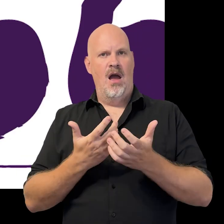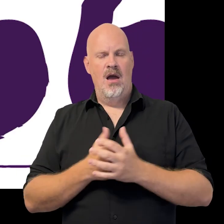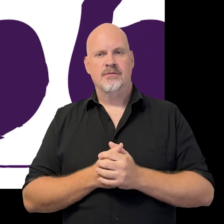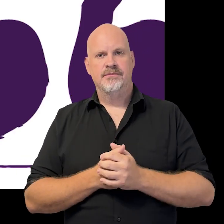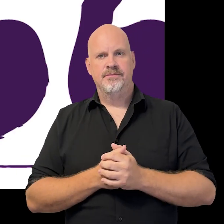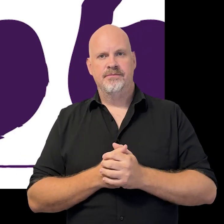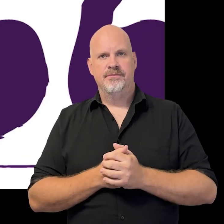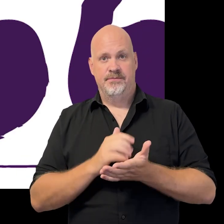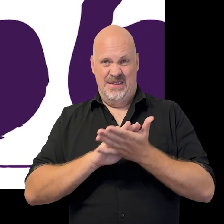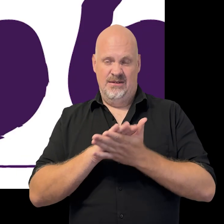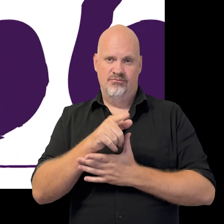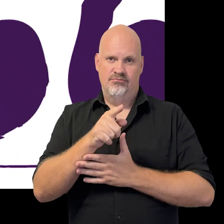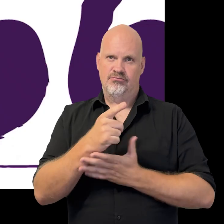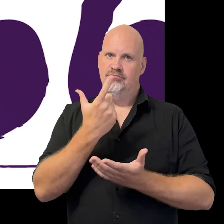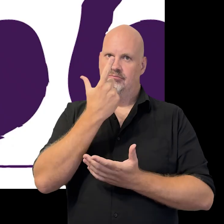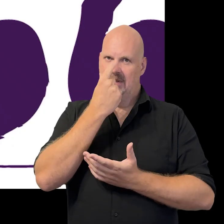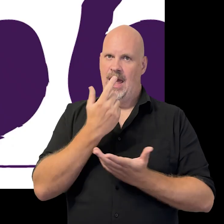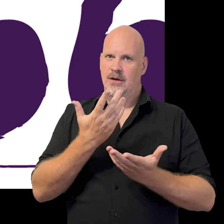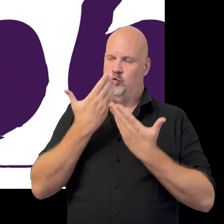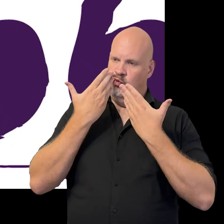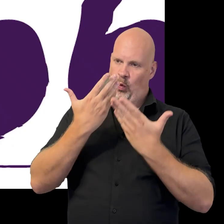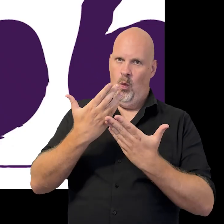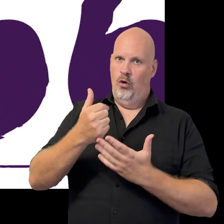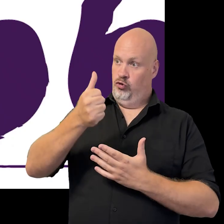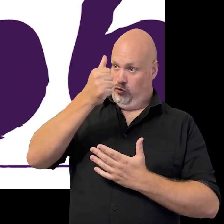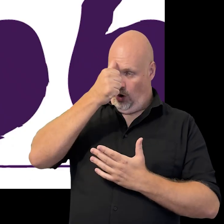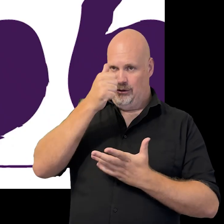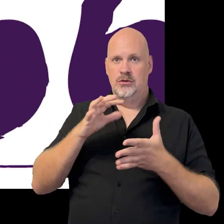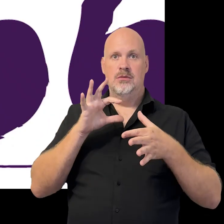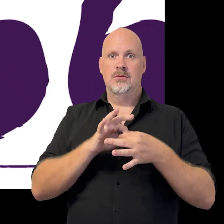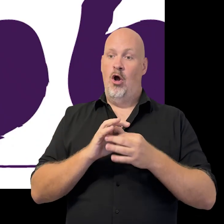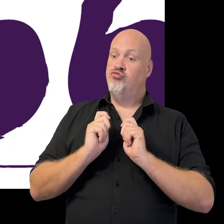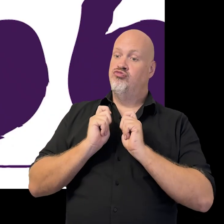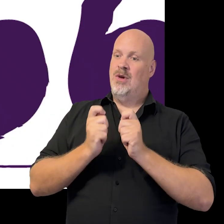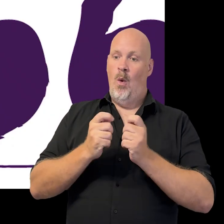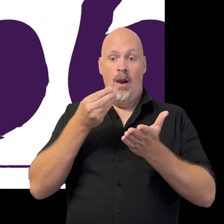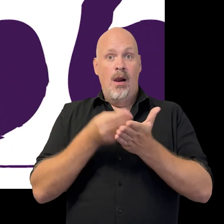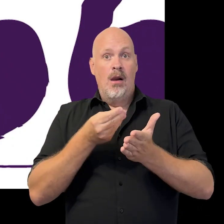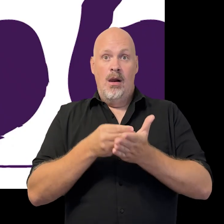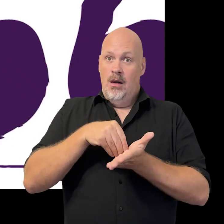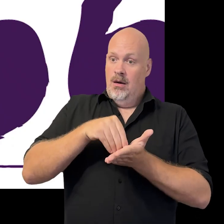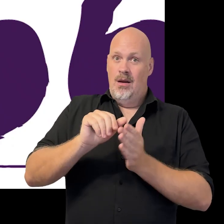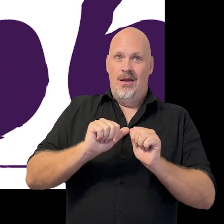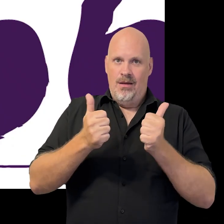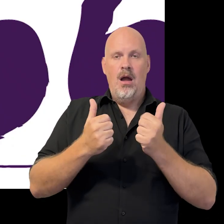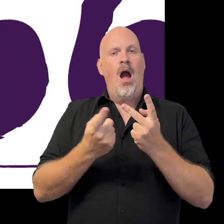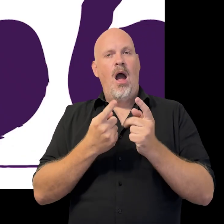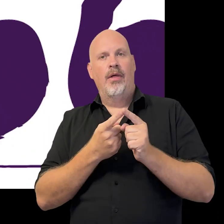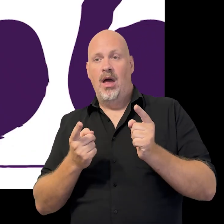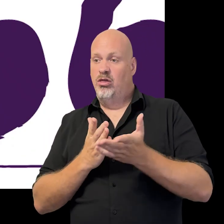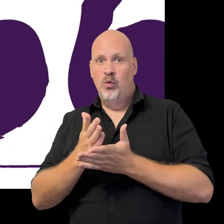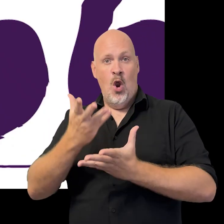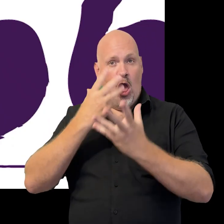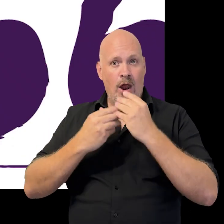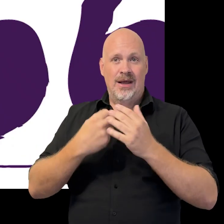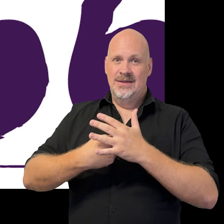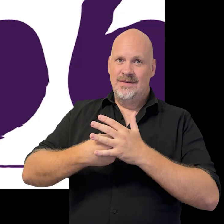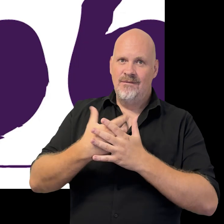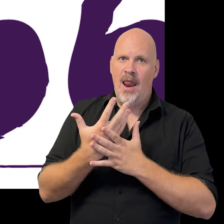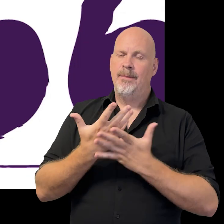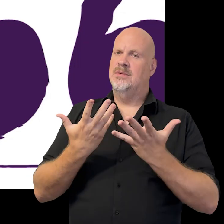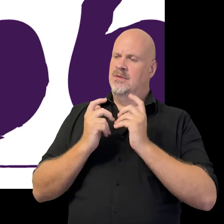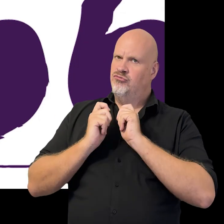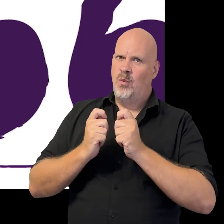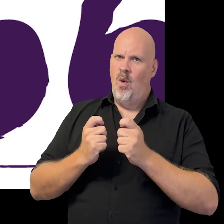that is going to support the implementation of your recommendations. And also you need to produce